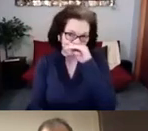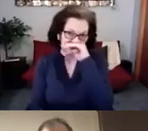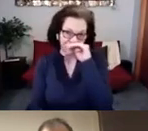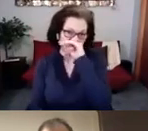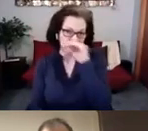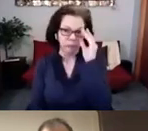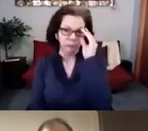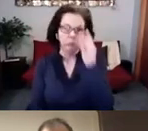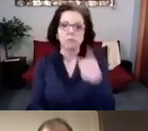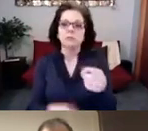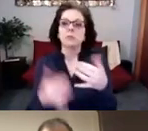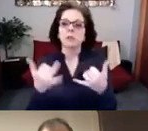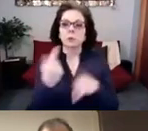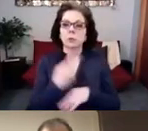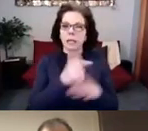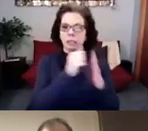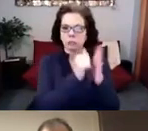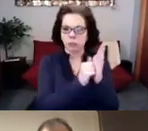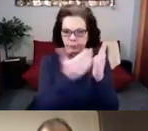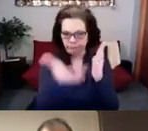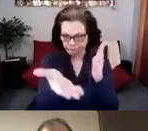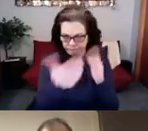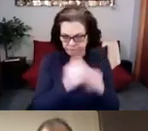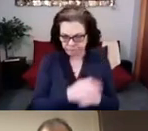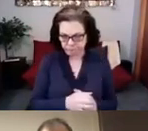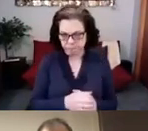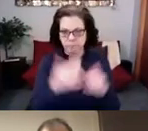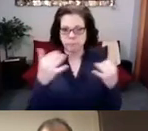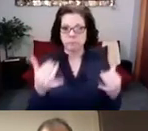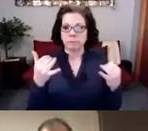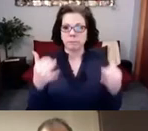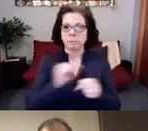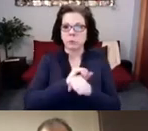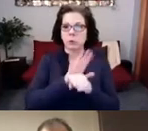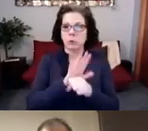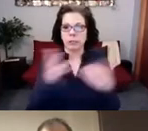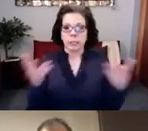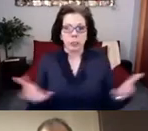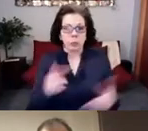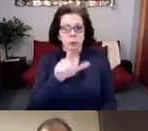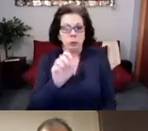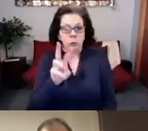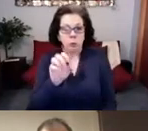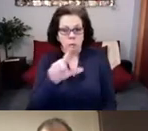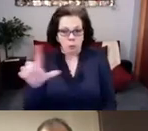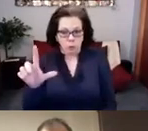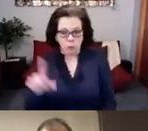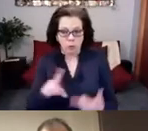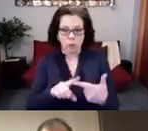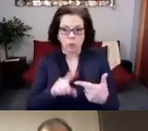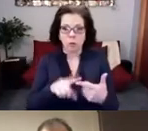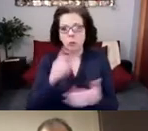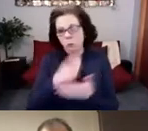But today we're going to touch on the current status of COVID-19 here in Lowell, what that data is